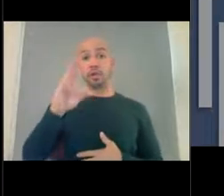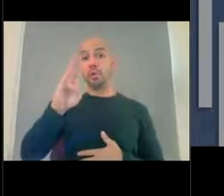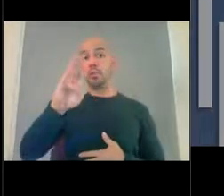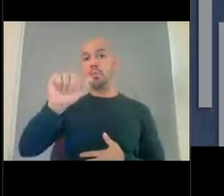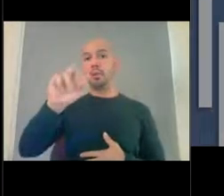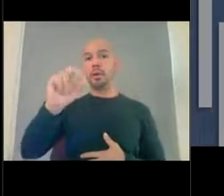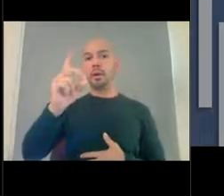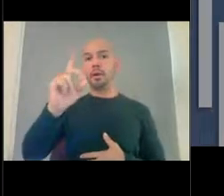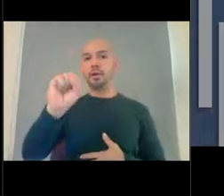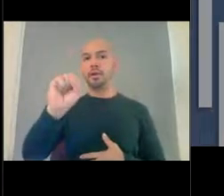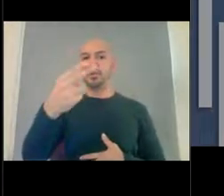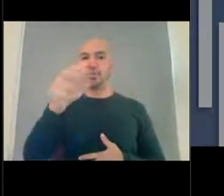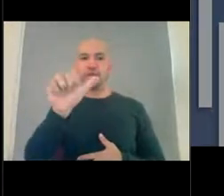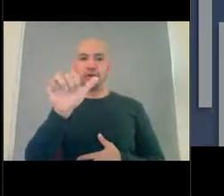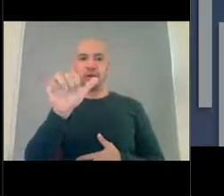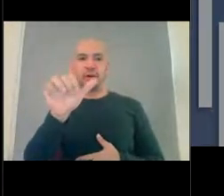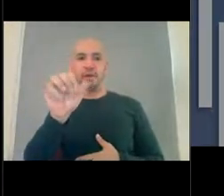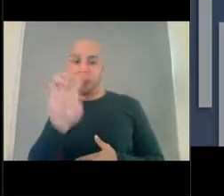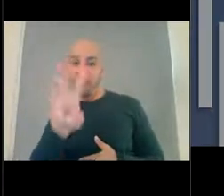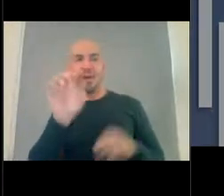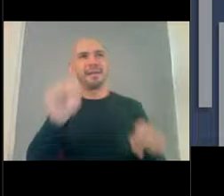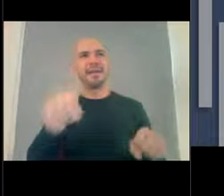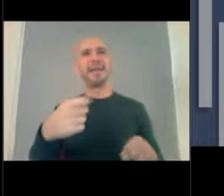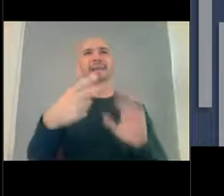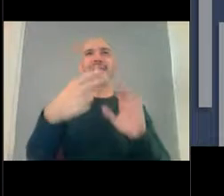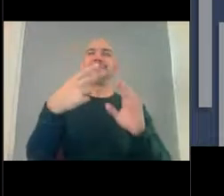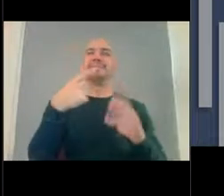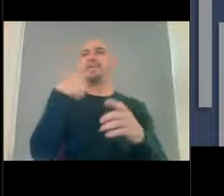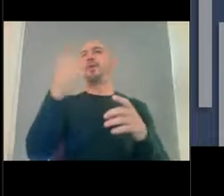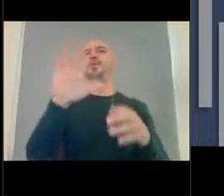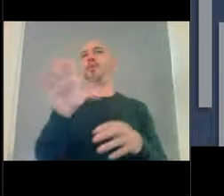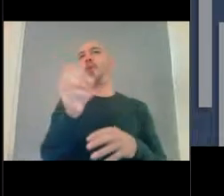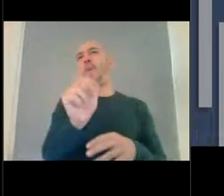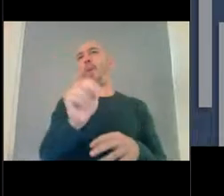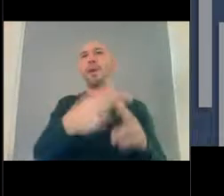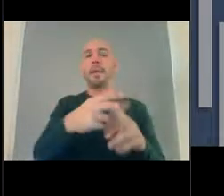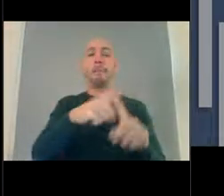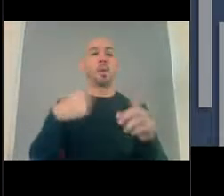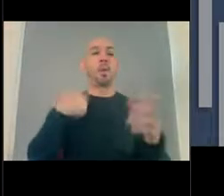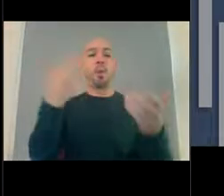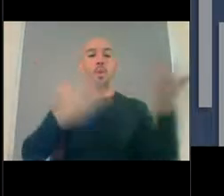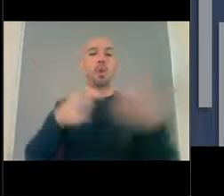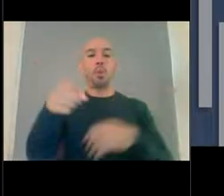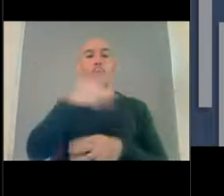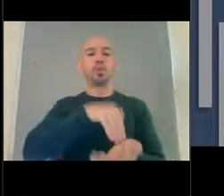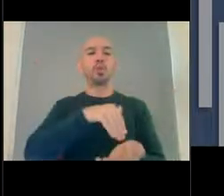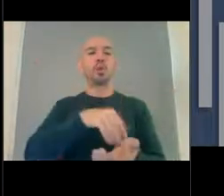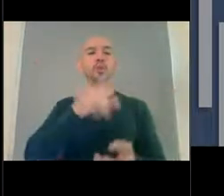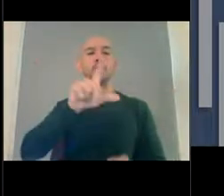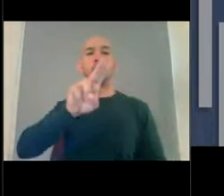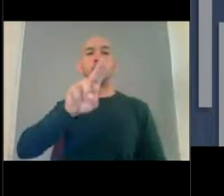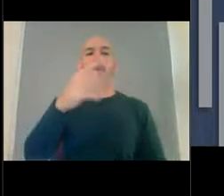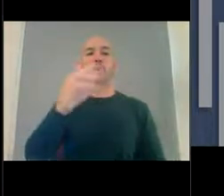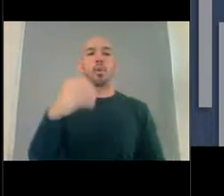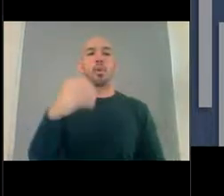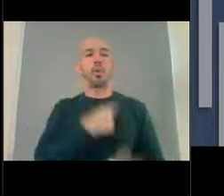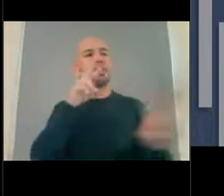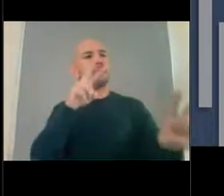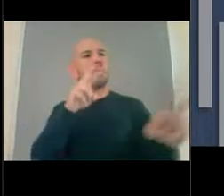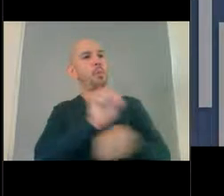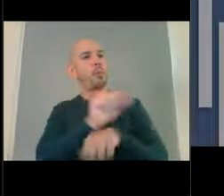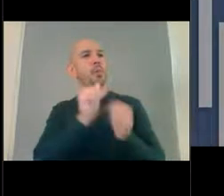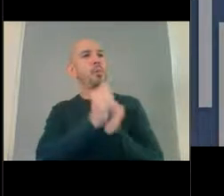name maybe not commission covet commissioner but we welcome you dr lugo we look forward to to working with you second of all